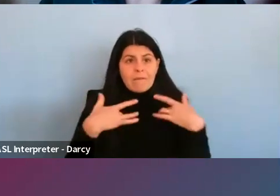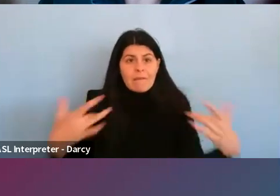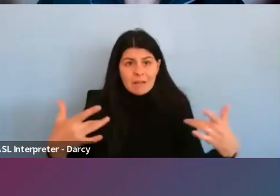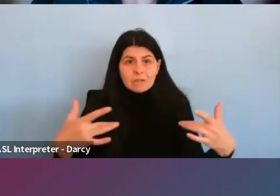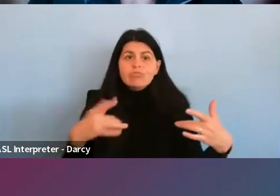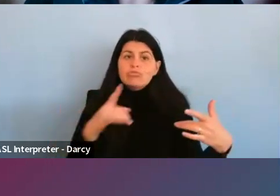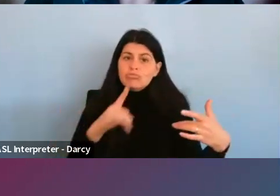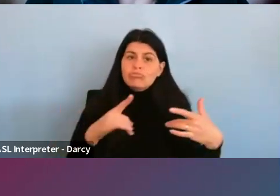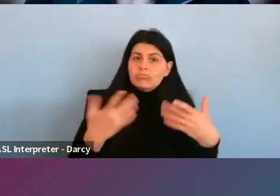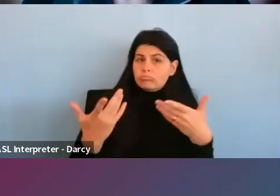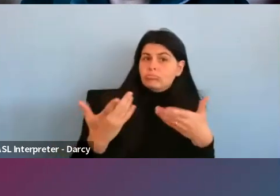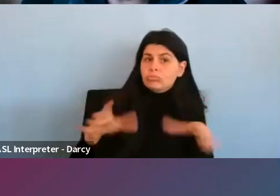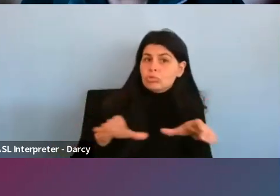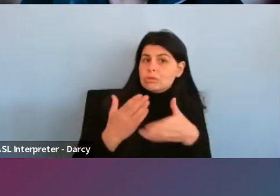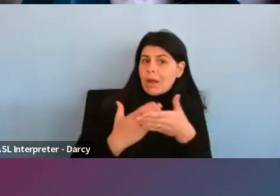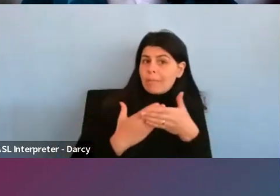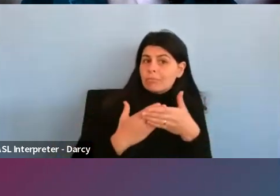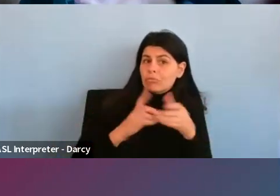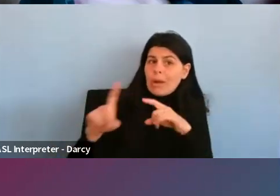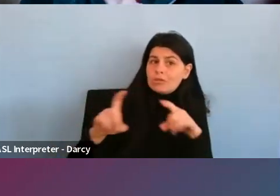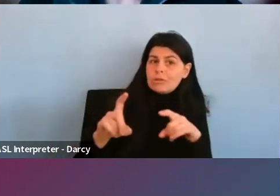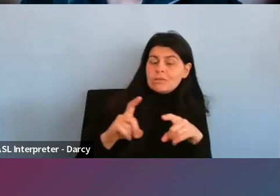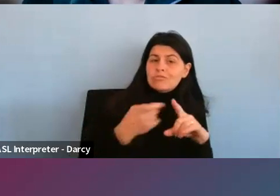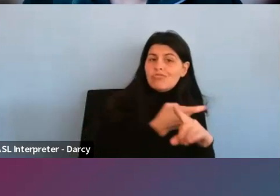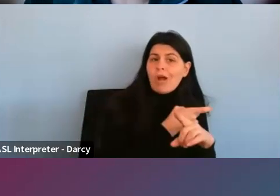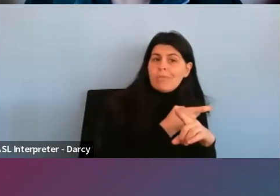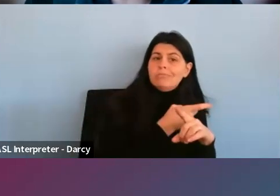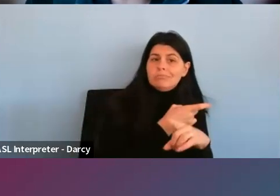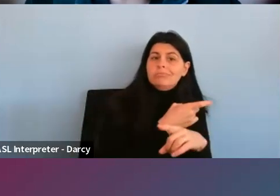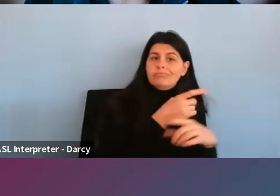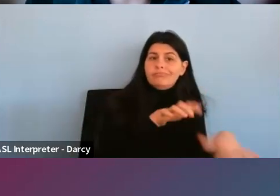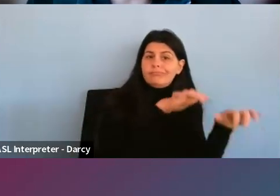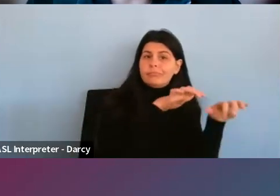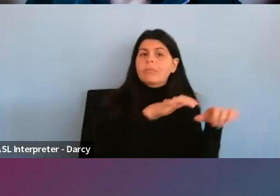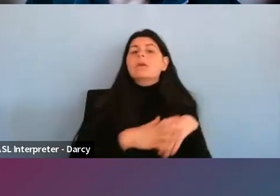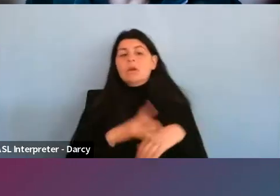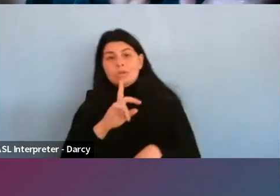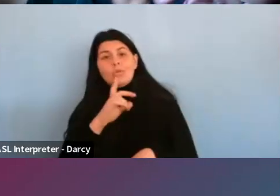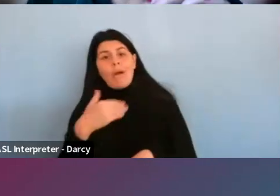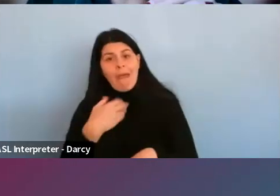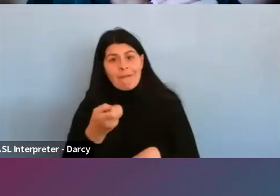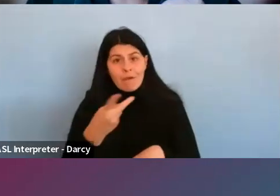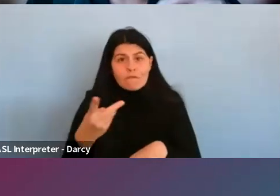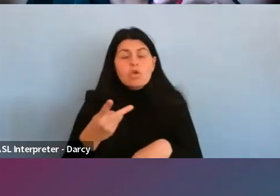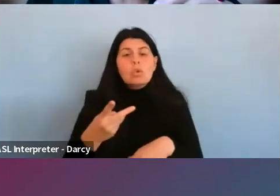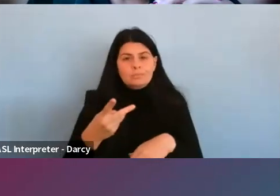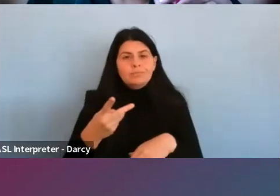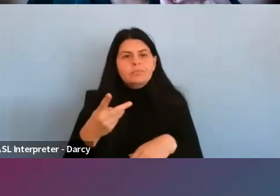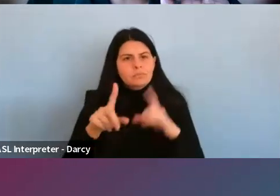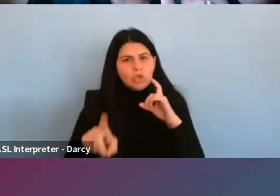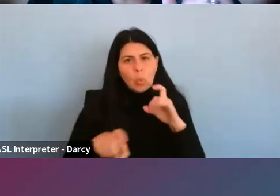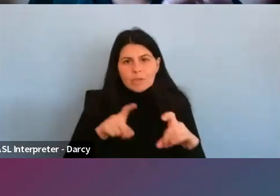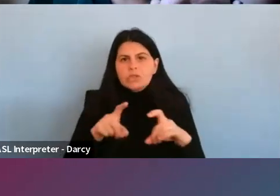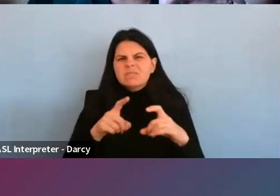have. Sure. excuse me. I do have a few questions. You've touched on a lot of these already,